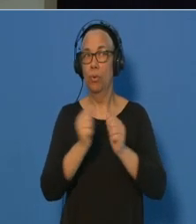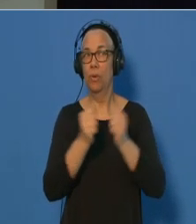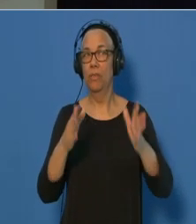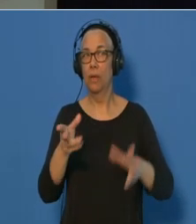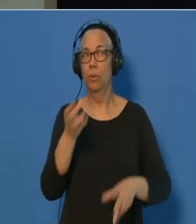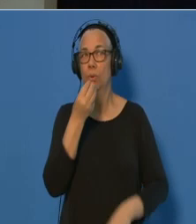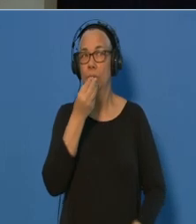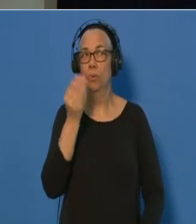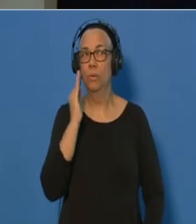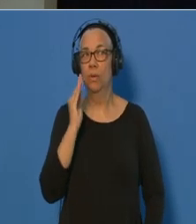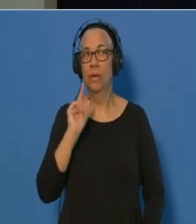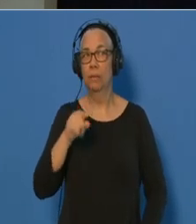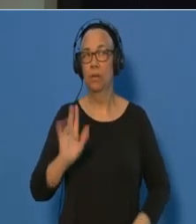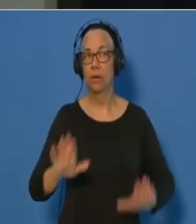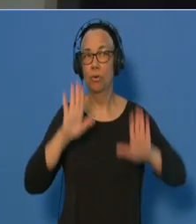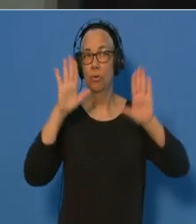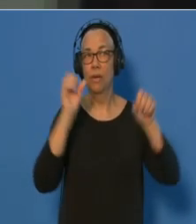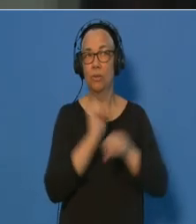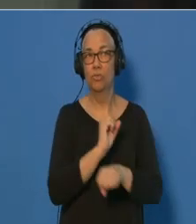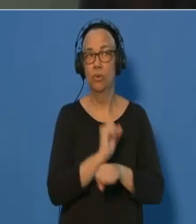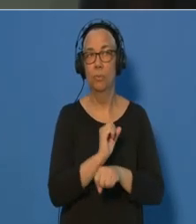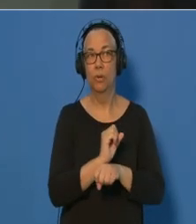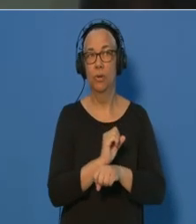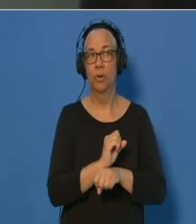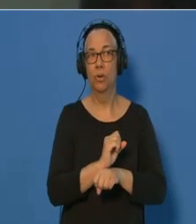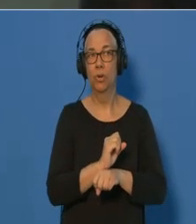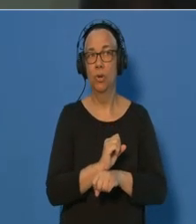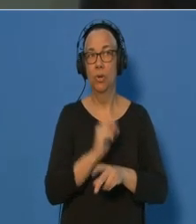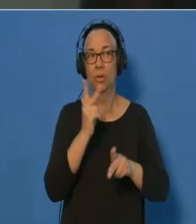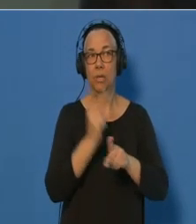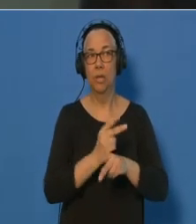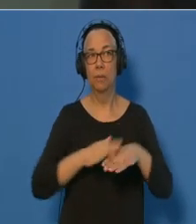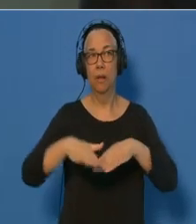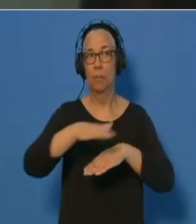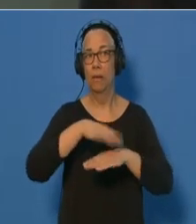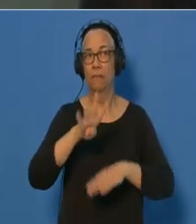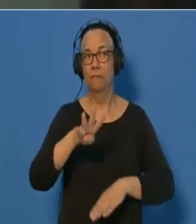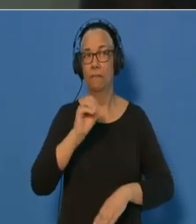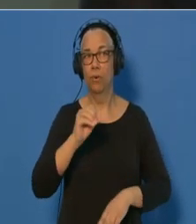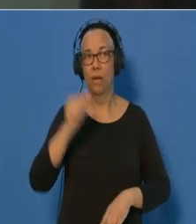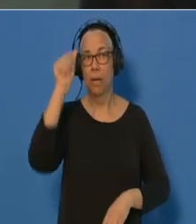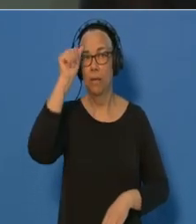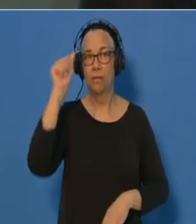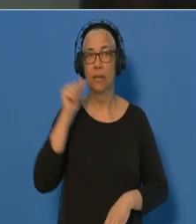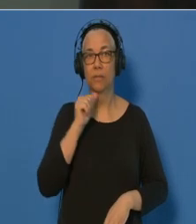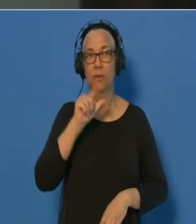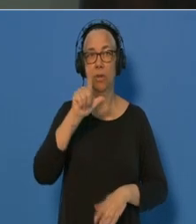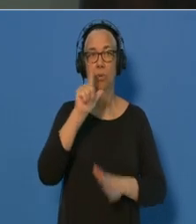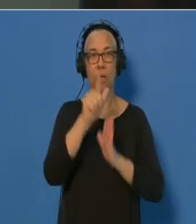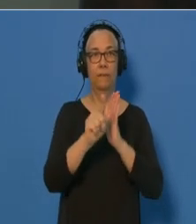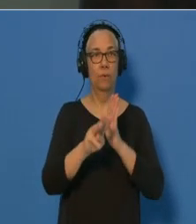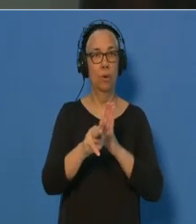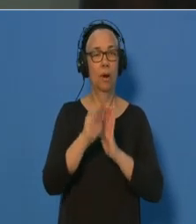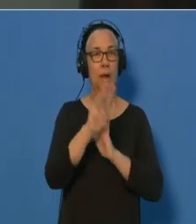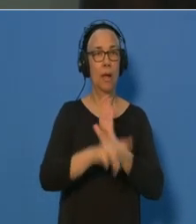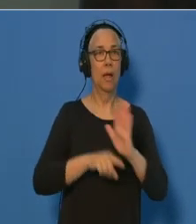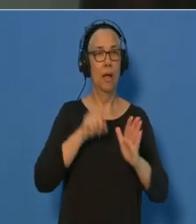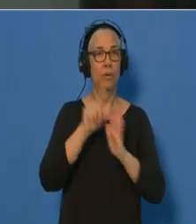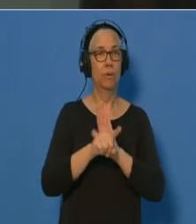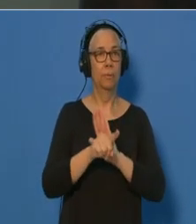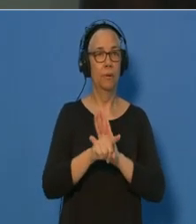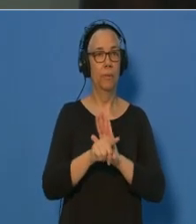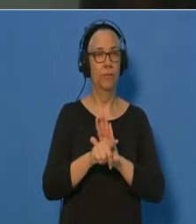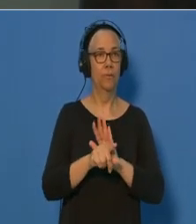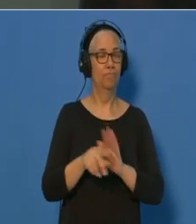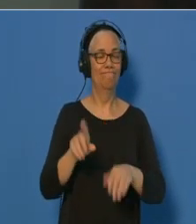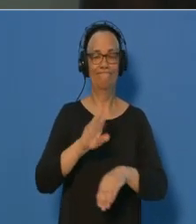extraordinary undertaking to house over 40 adults for a 24-hour period in a facility that is not usually set up